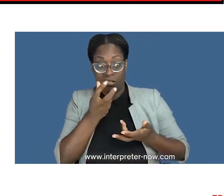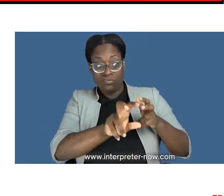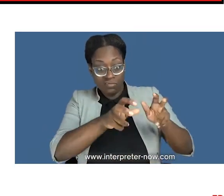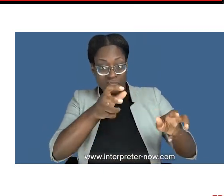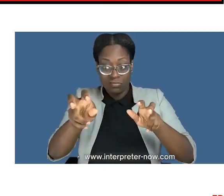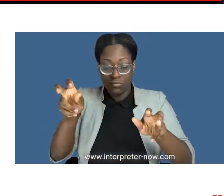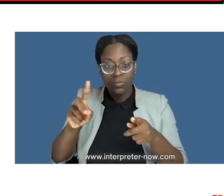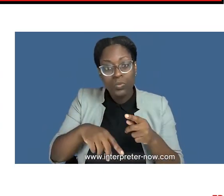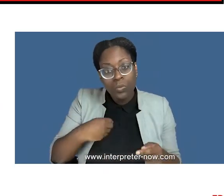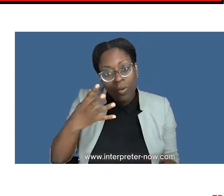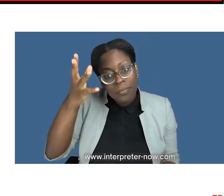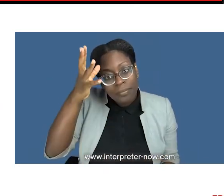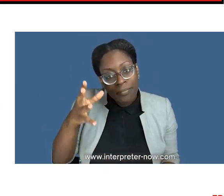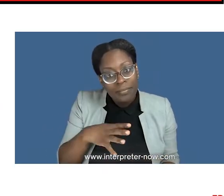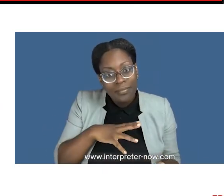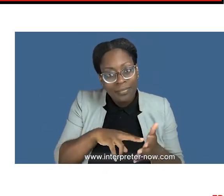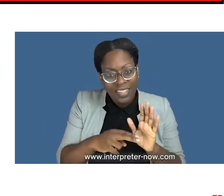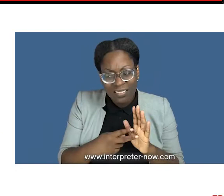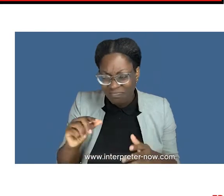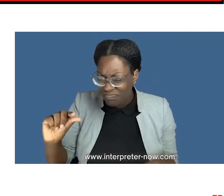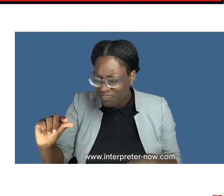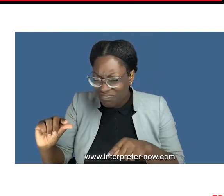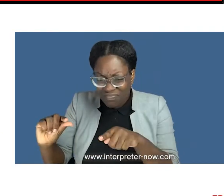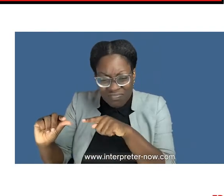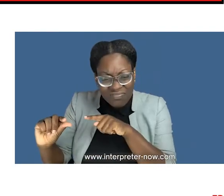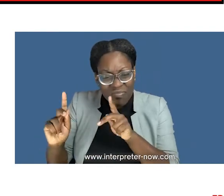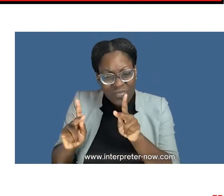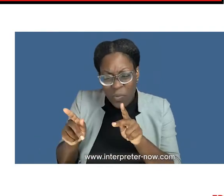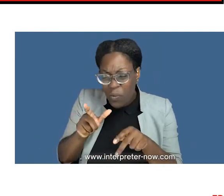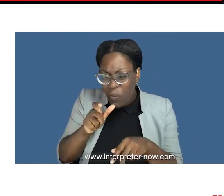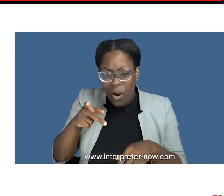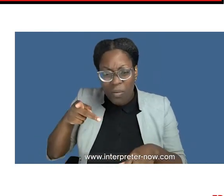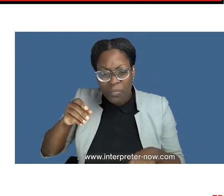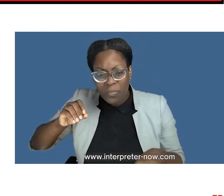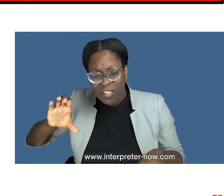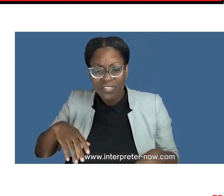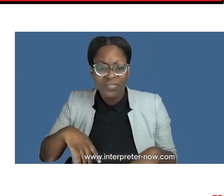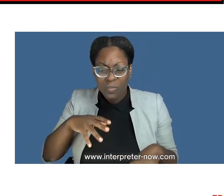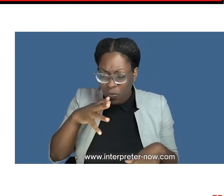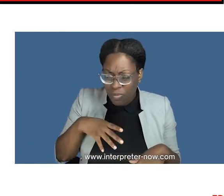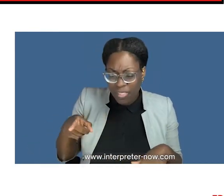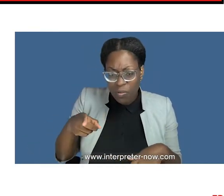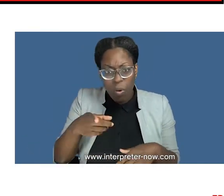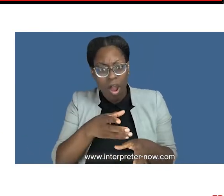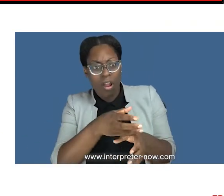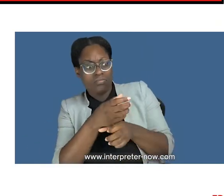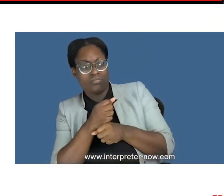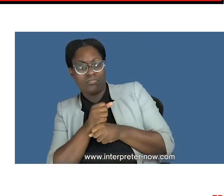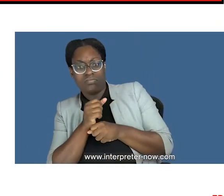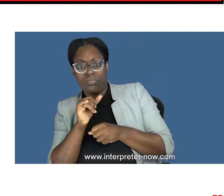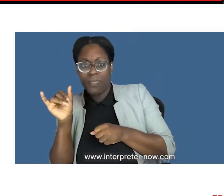there are biases within it, just as an example. The workplace systems as well. And so each of